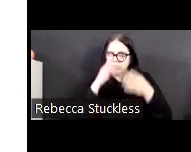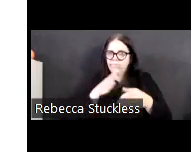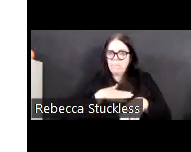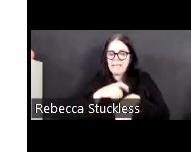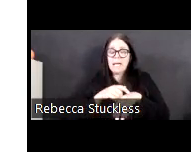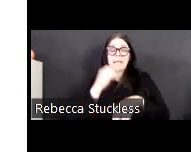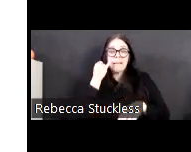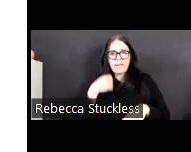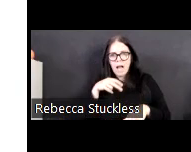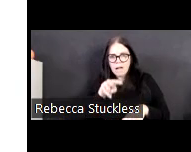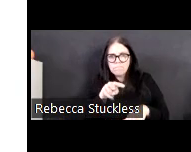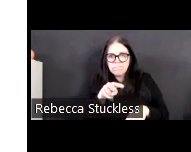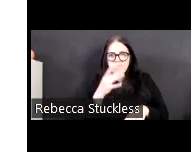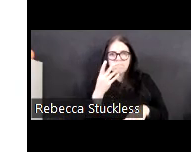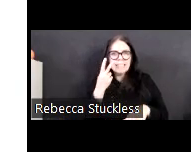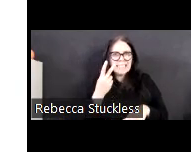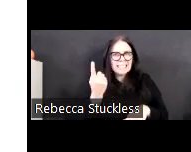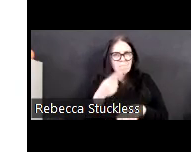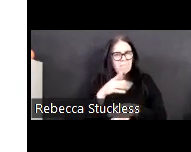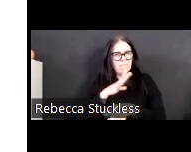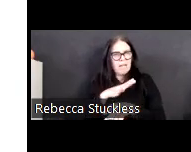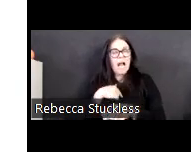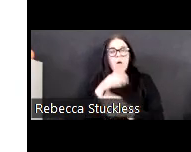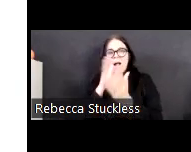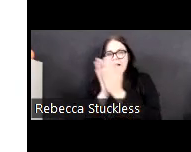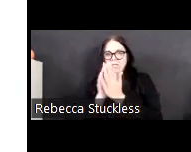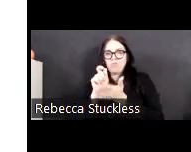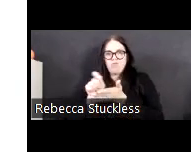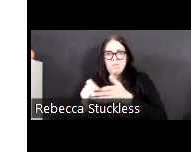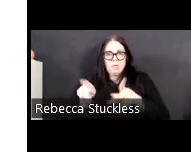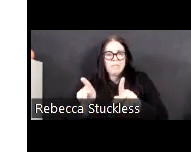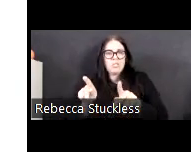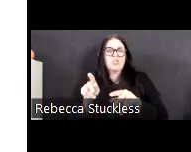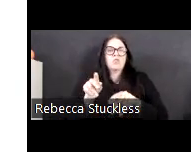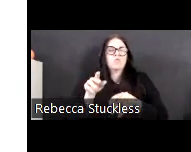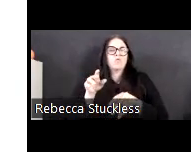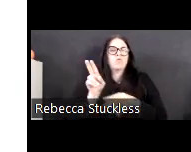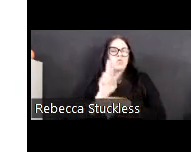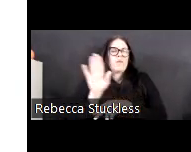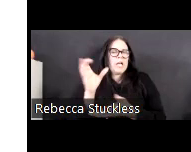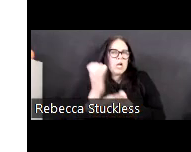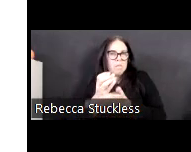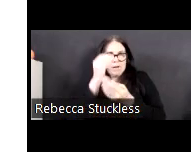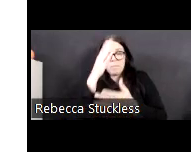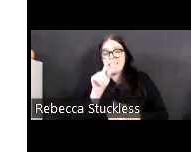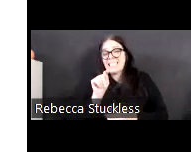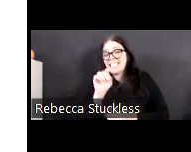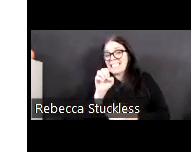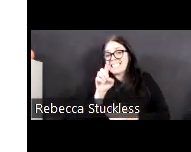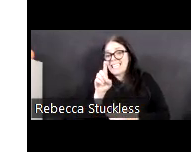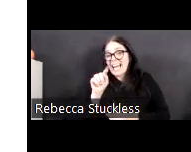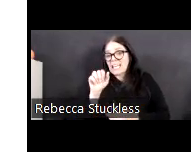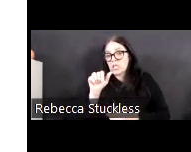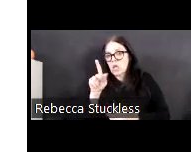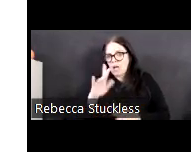permission to use any copyrighted material. TED Talks is very good. I've talked with them,